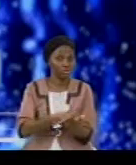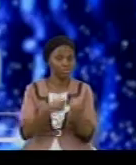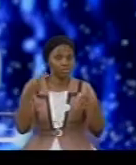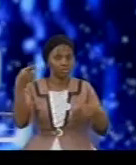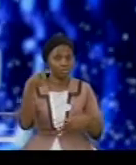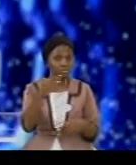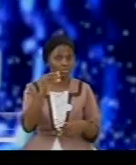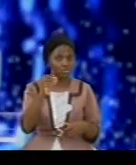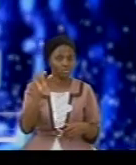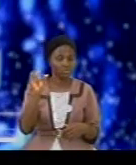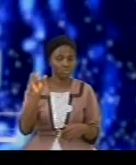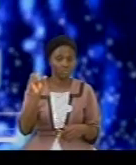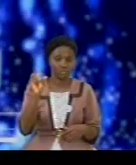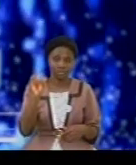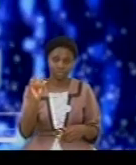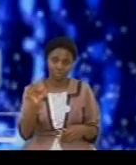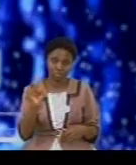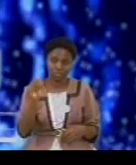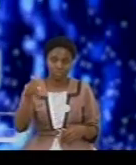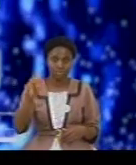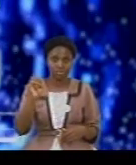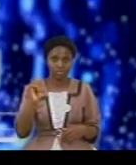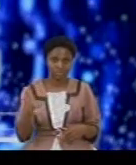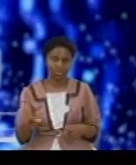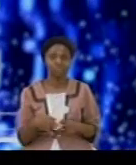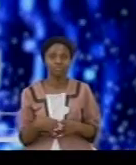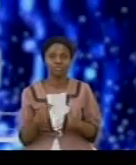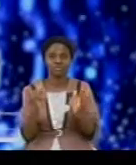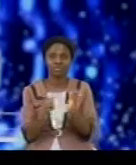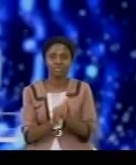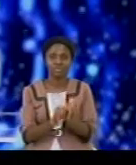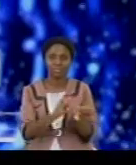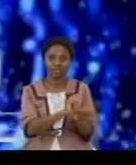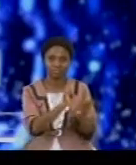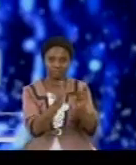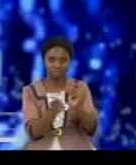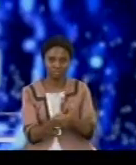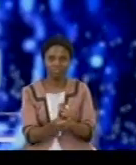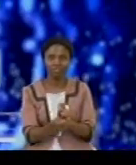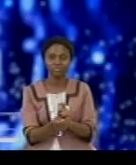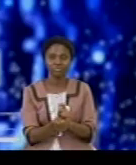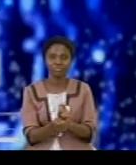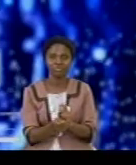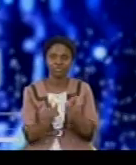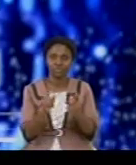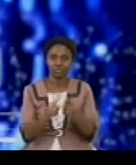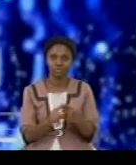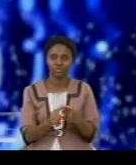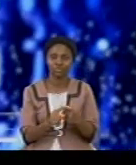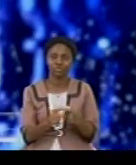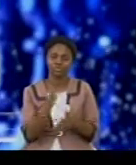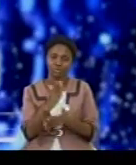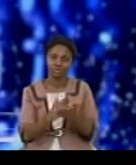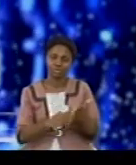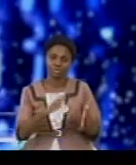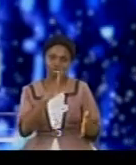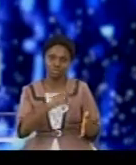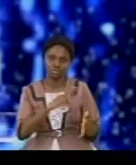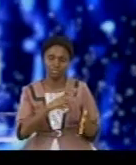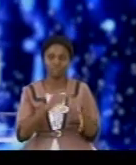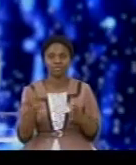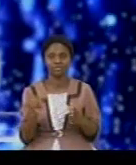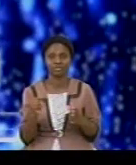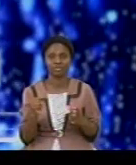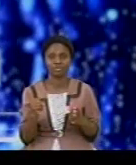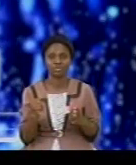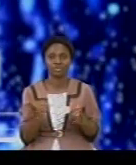that translates into the following for us as benefits accruing unto us from being